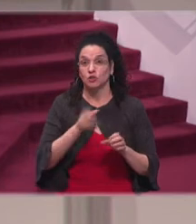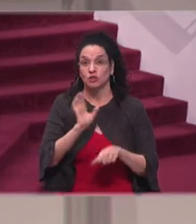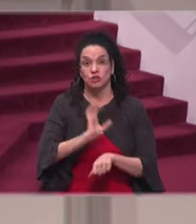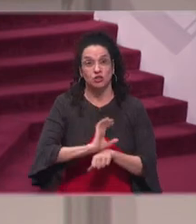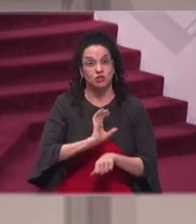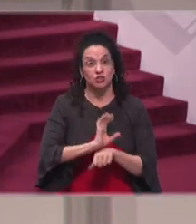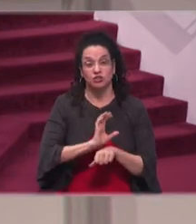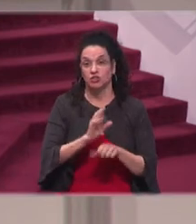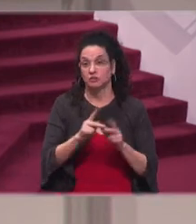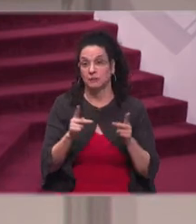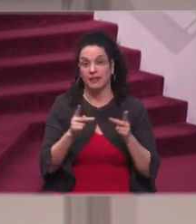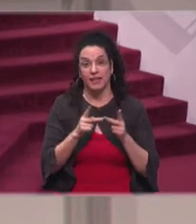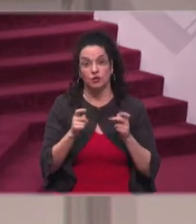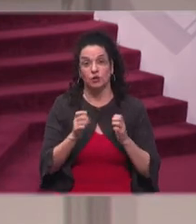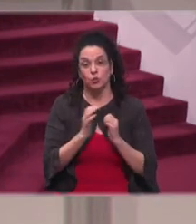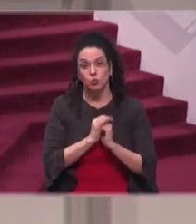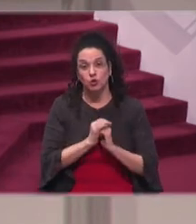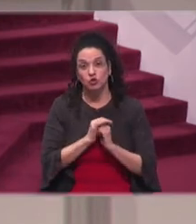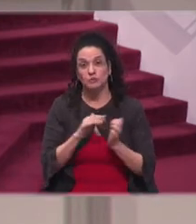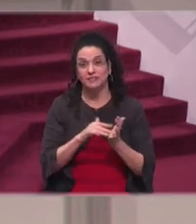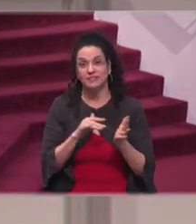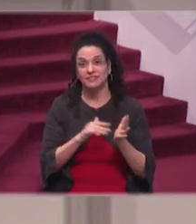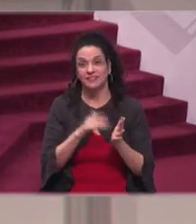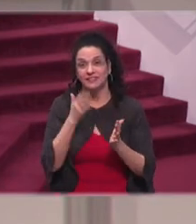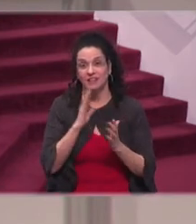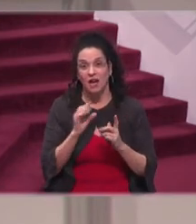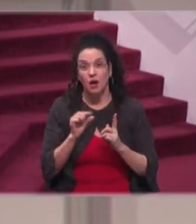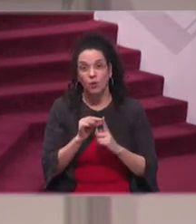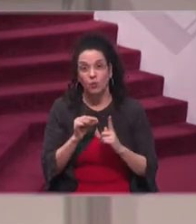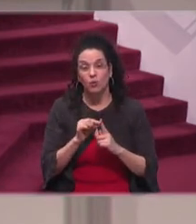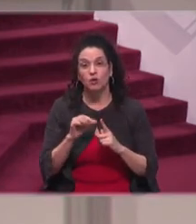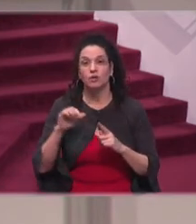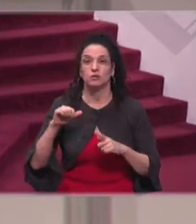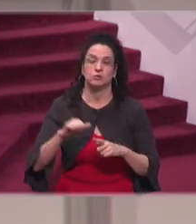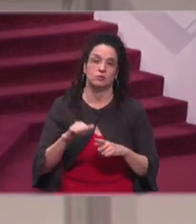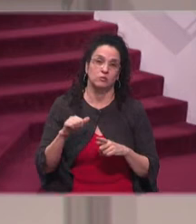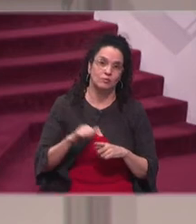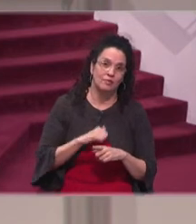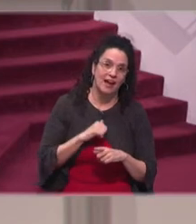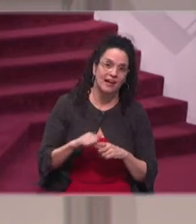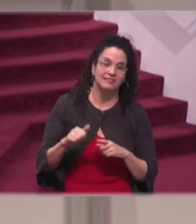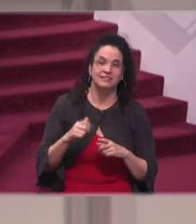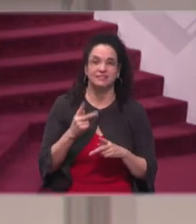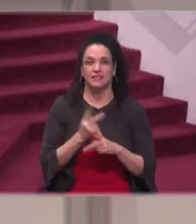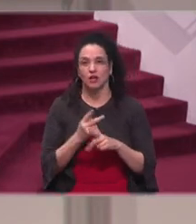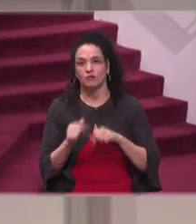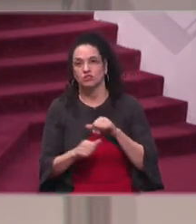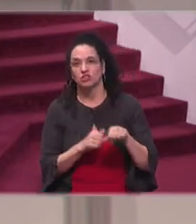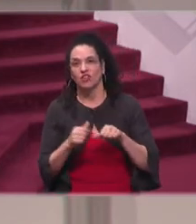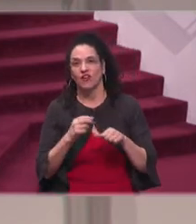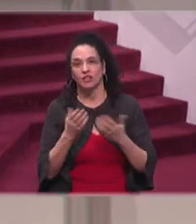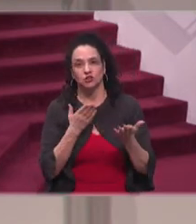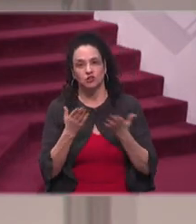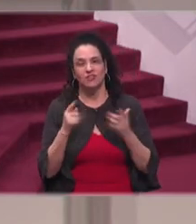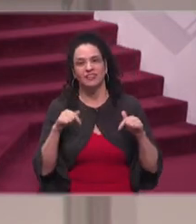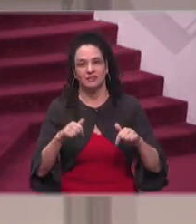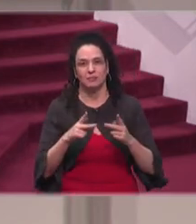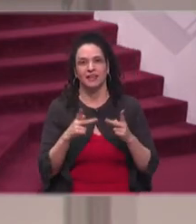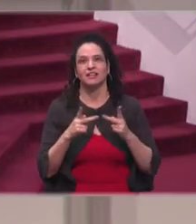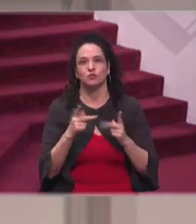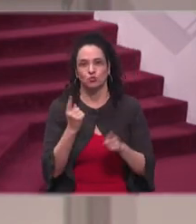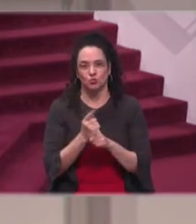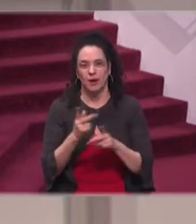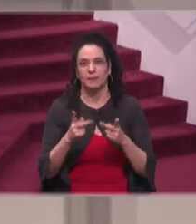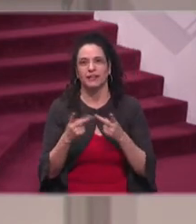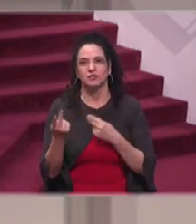a place where you can worship, study God's word, practice stewardship, and serve, then this is the place for you, and we would be honored to welcome to this body of